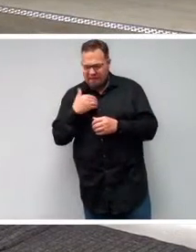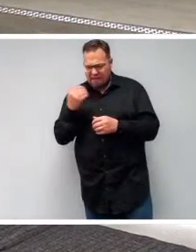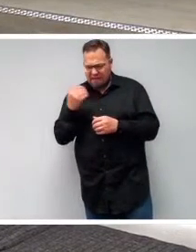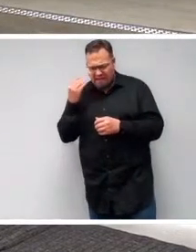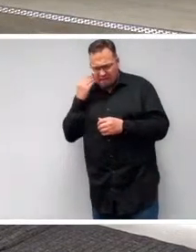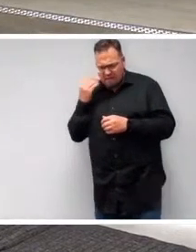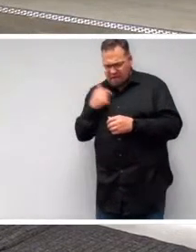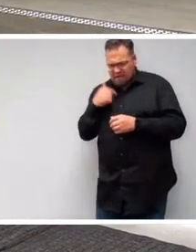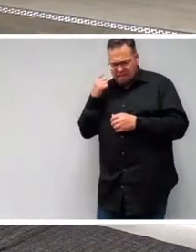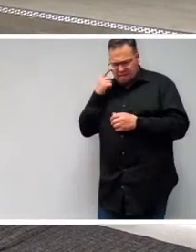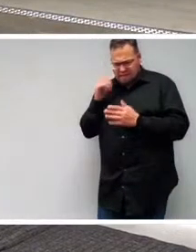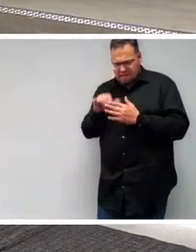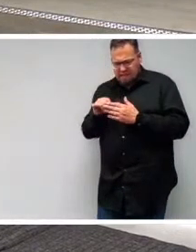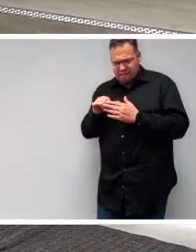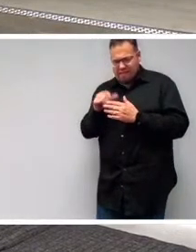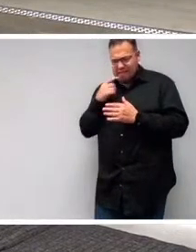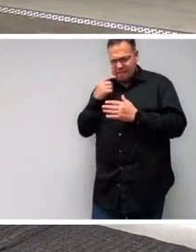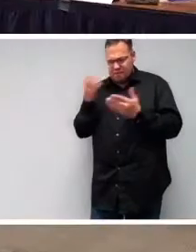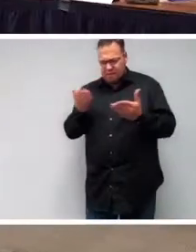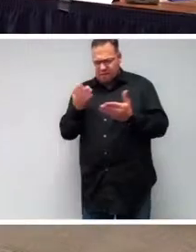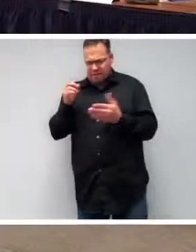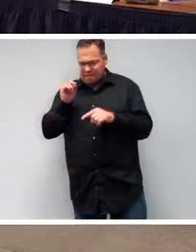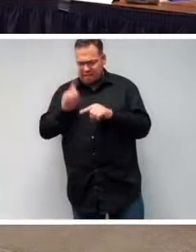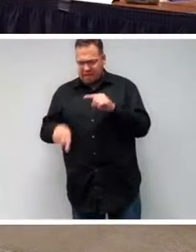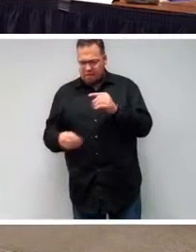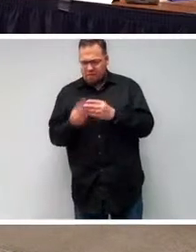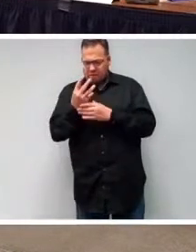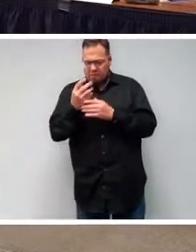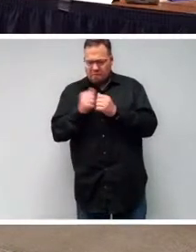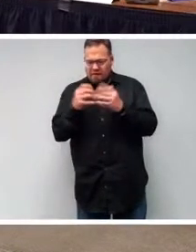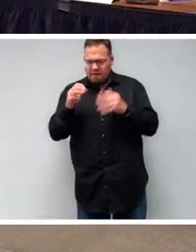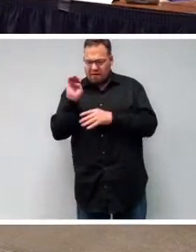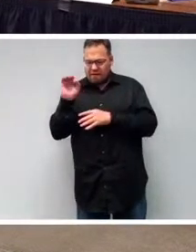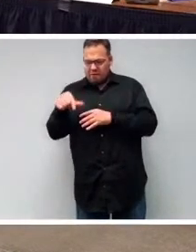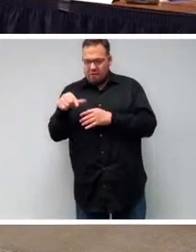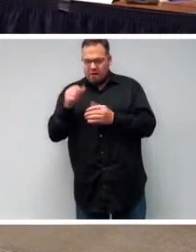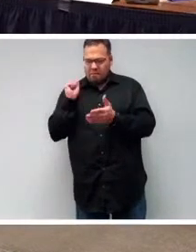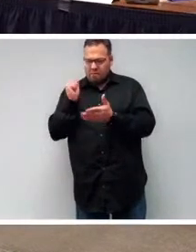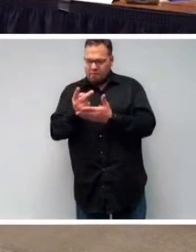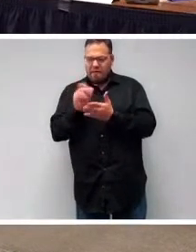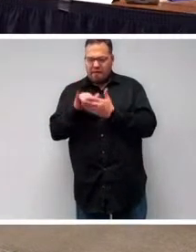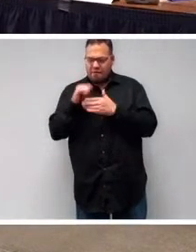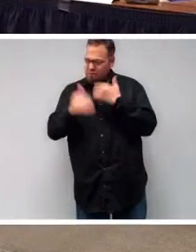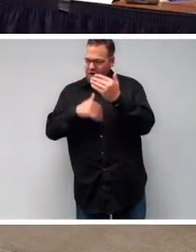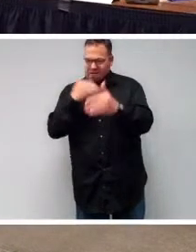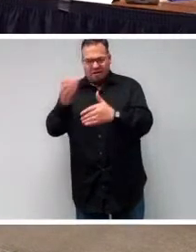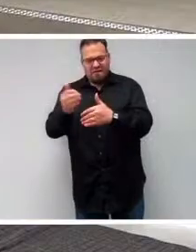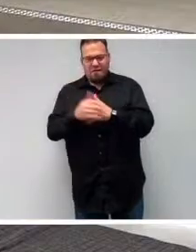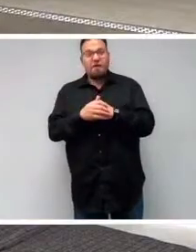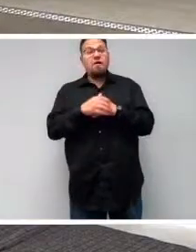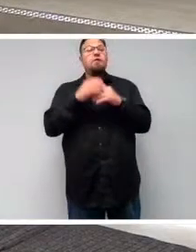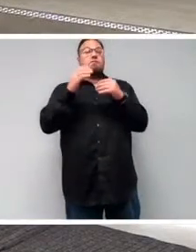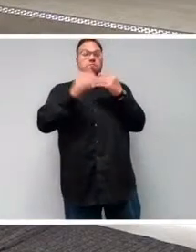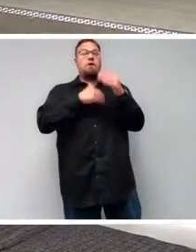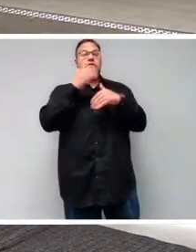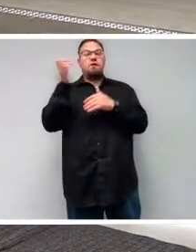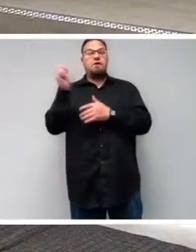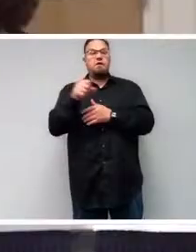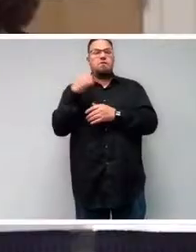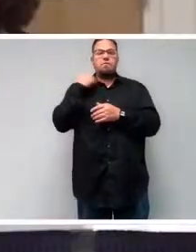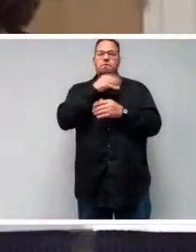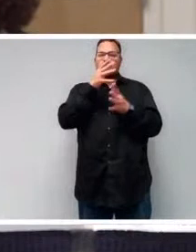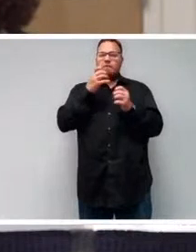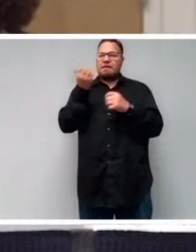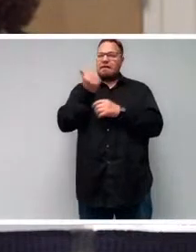But it states right here that they can't grow anything without DEQ approval. So there's a process. There is a process. We don't want anyone